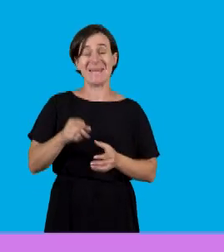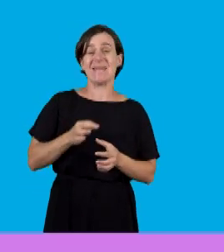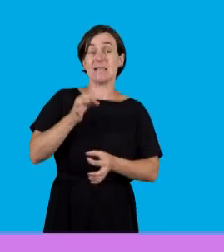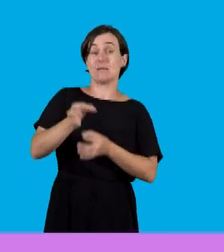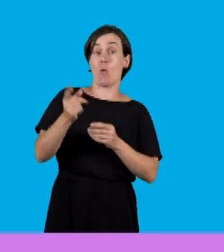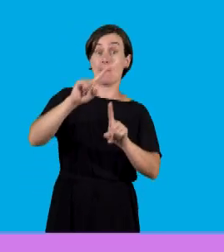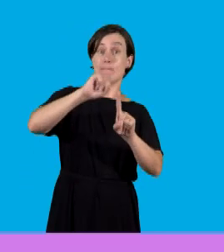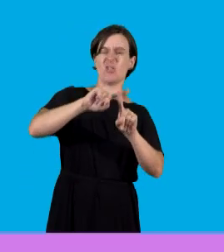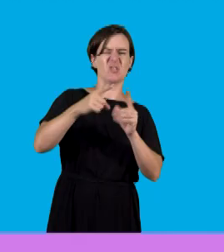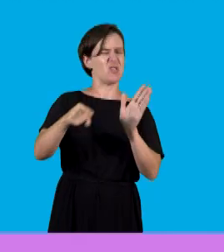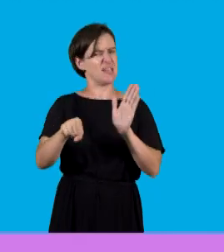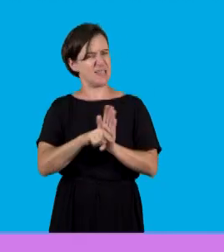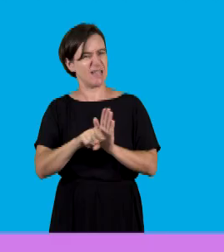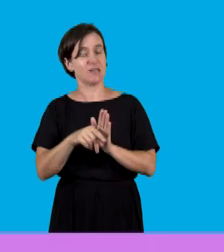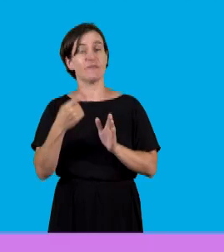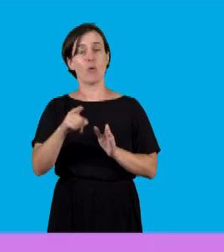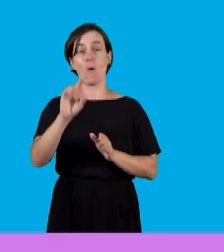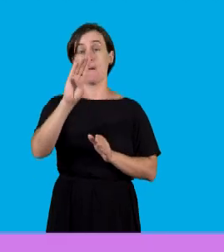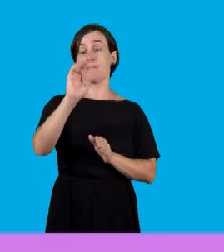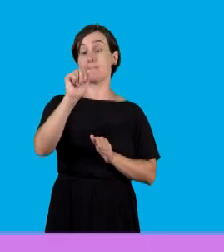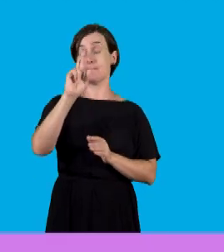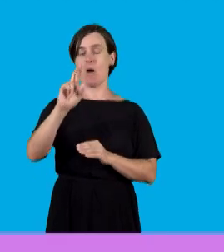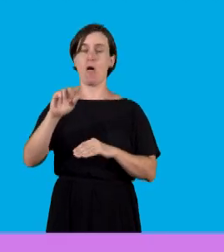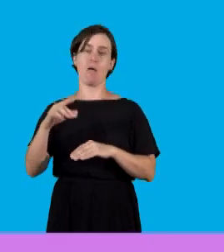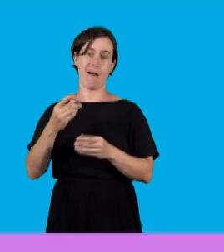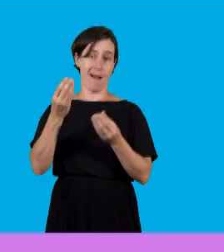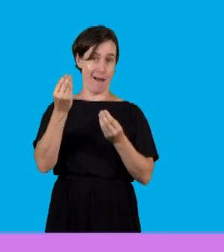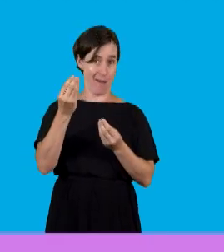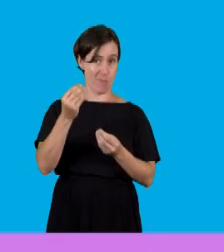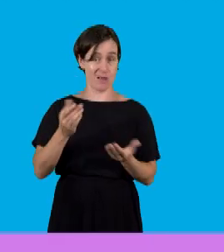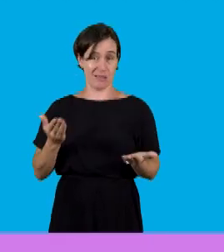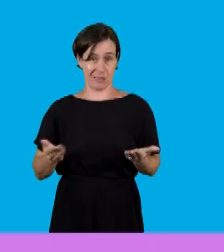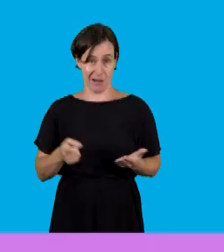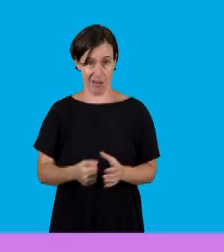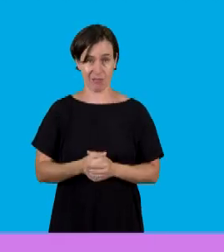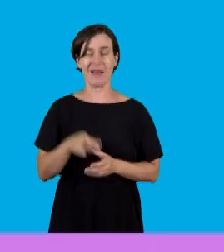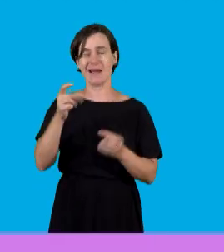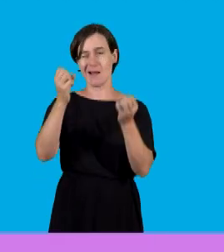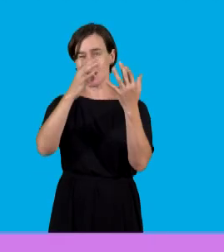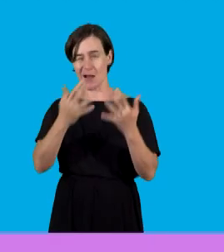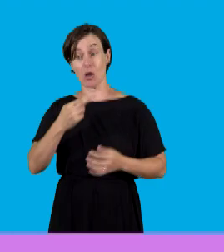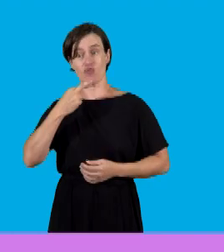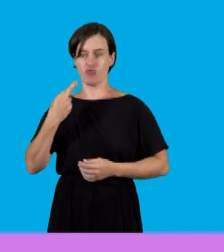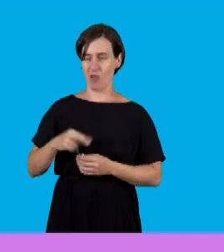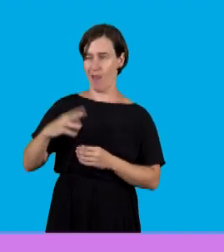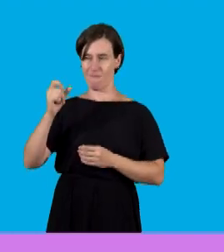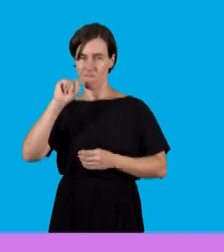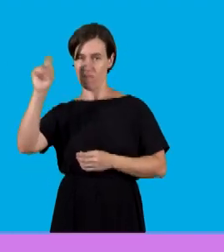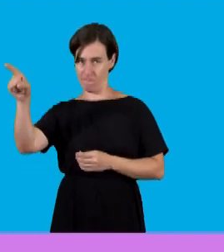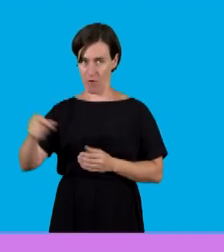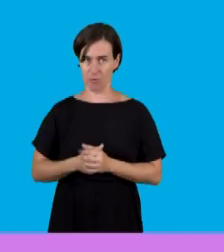be able to explain advantages and disadvantages of a bar and a number scales, be able to calculate actual